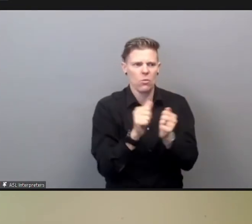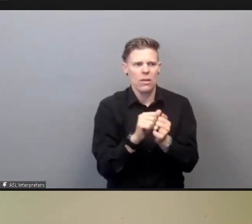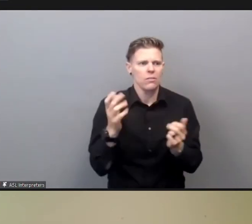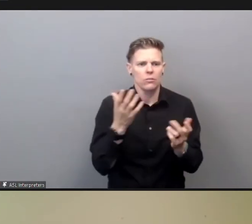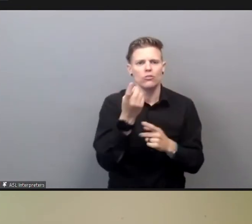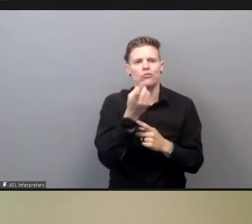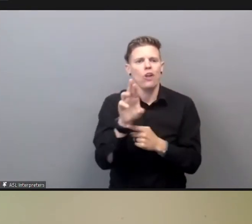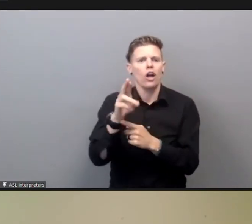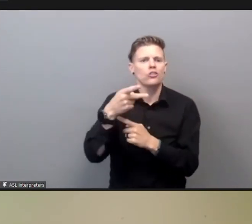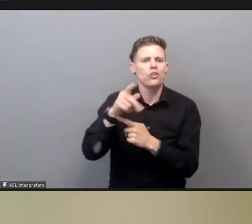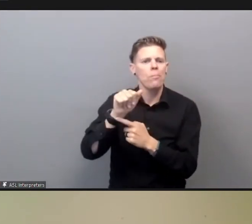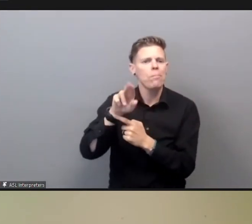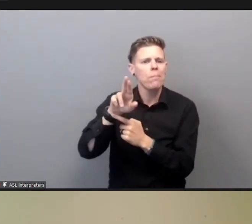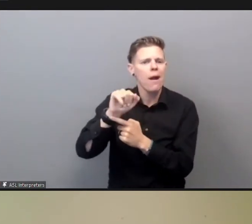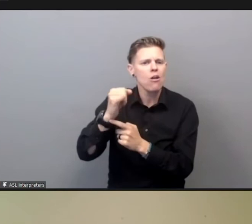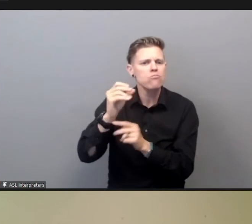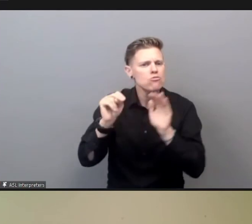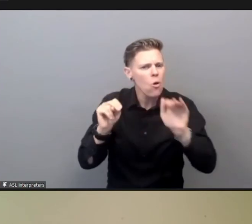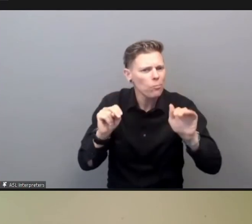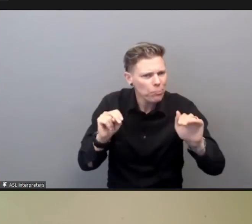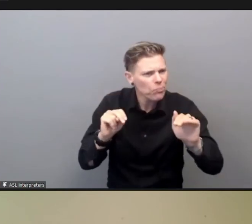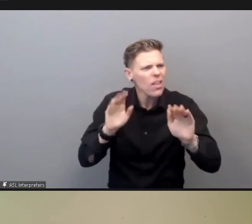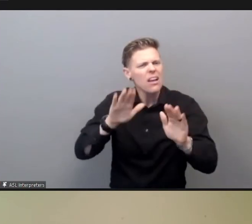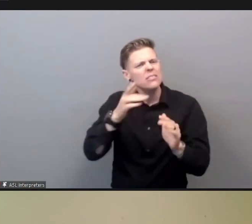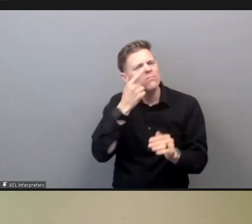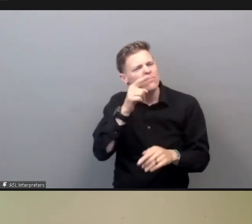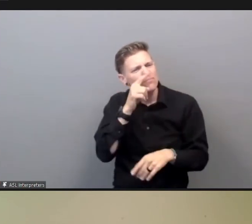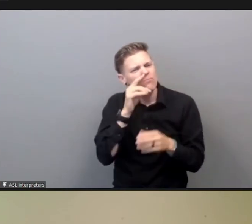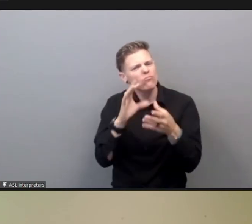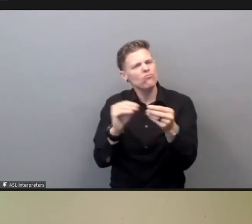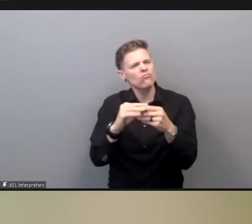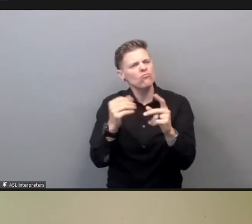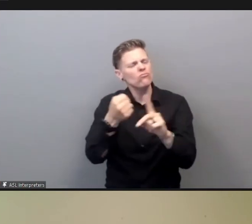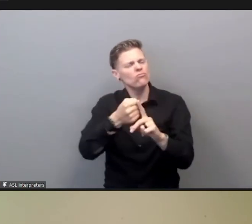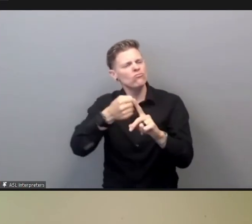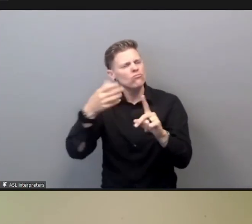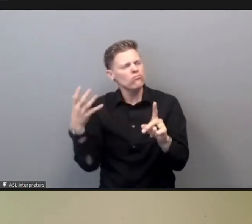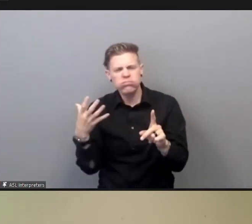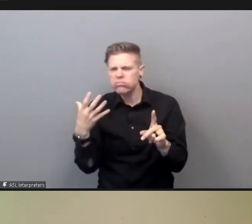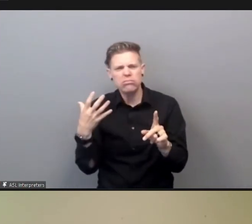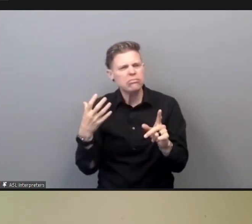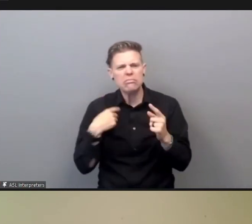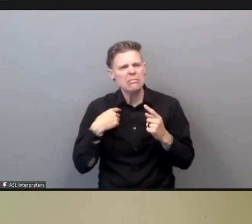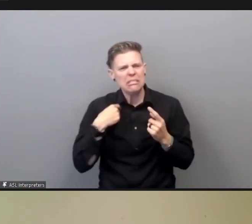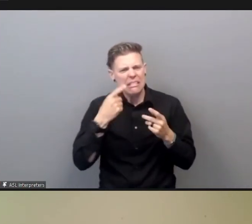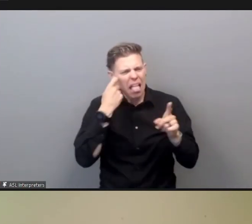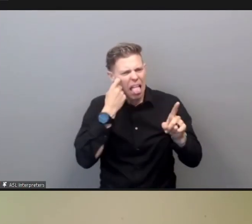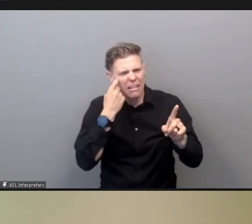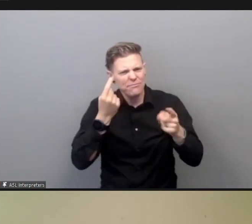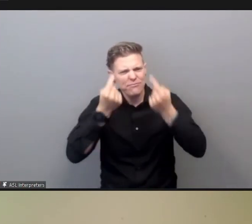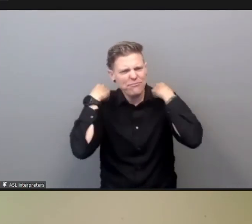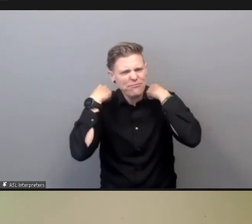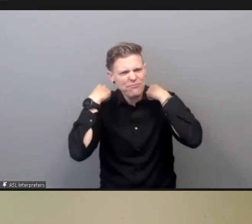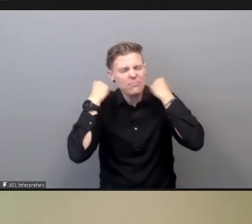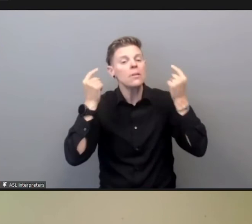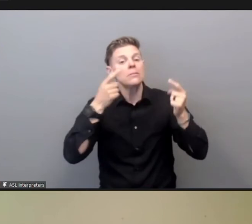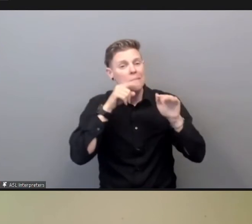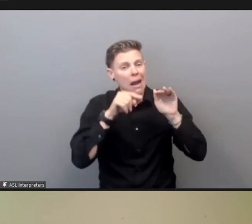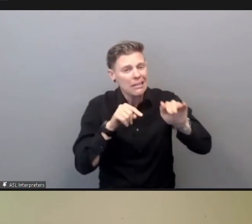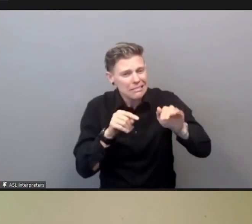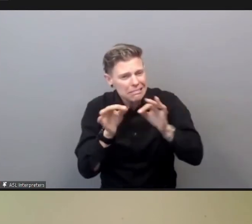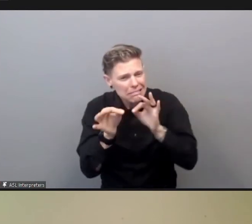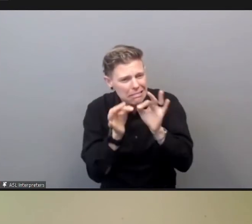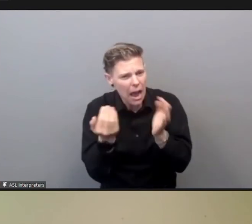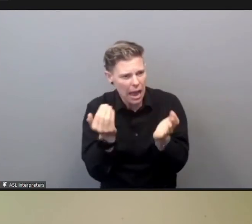week that I didn't understand at the time and felt confident I would be able to figure out in the interim, but still don't understand. And it's from